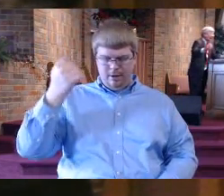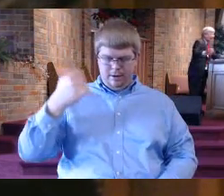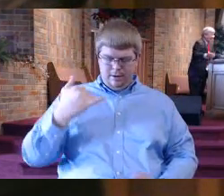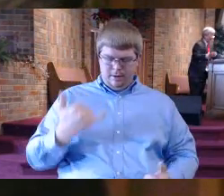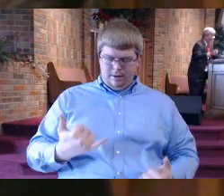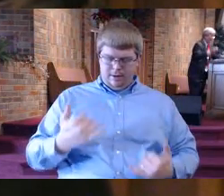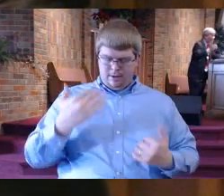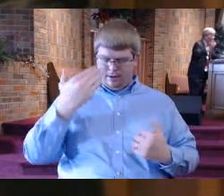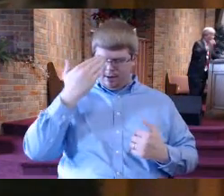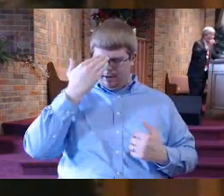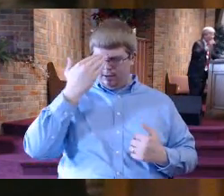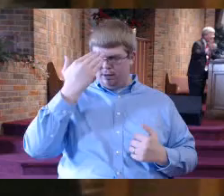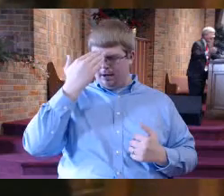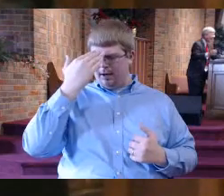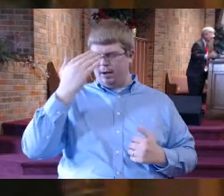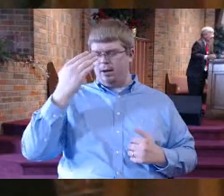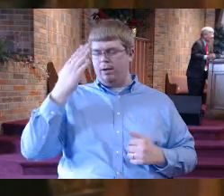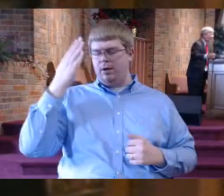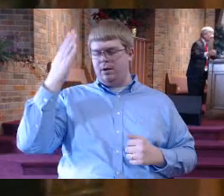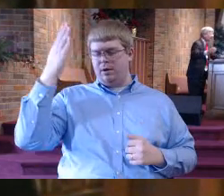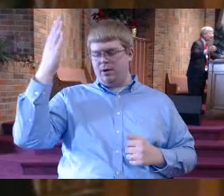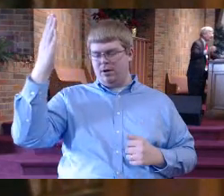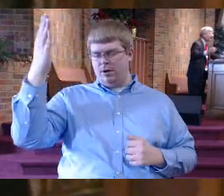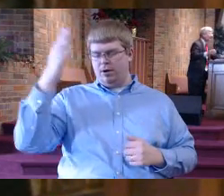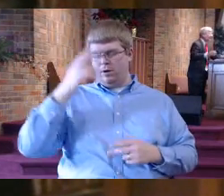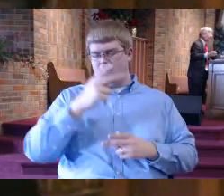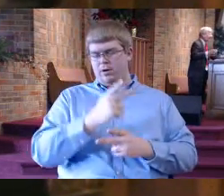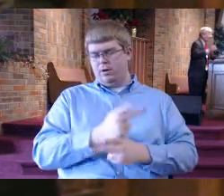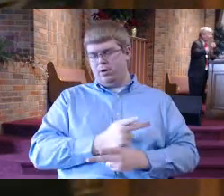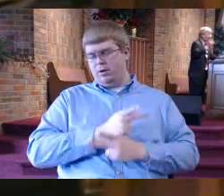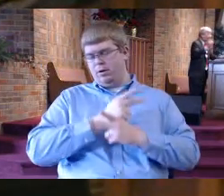gone. Because I